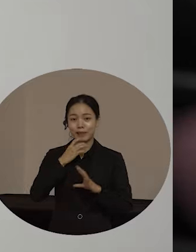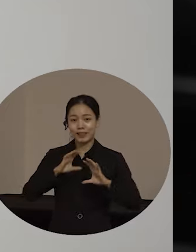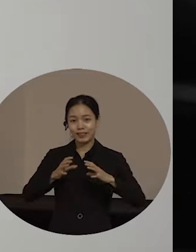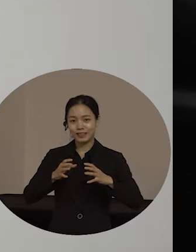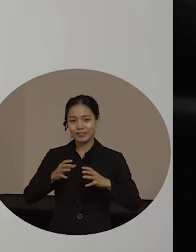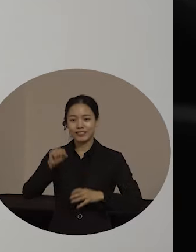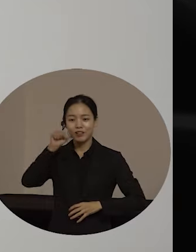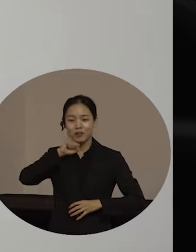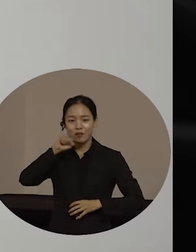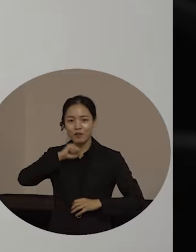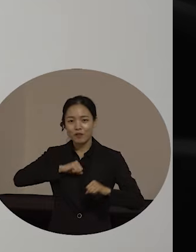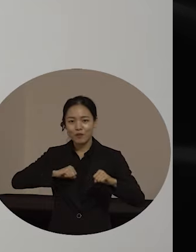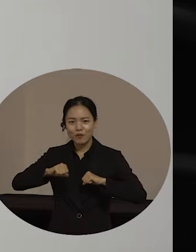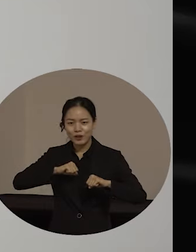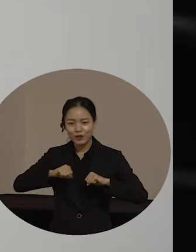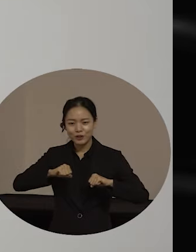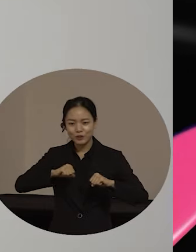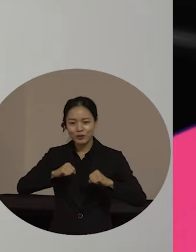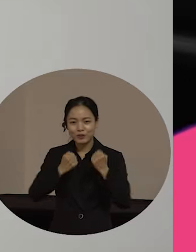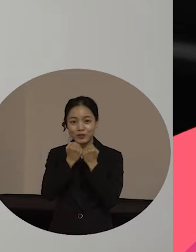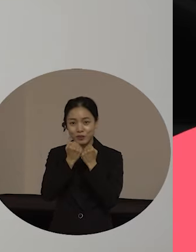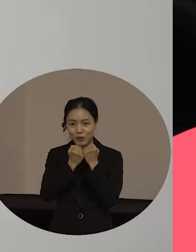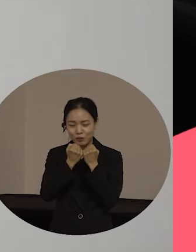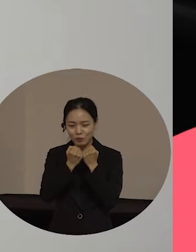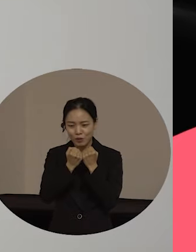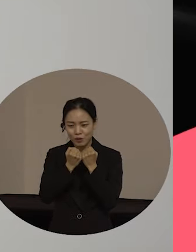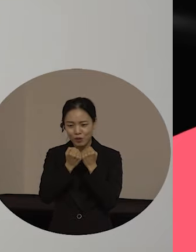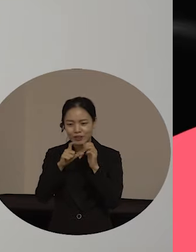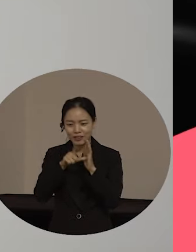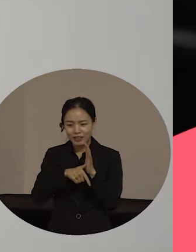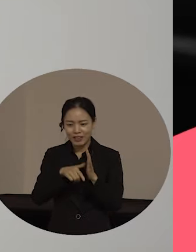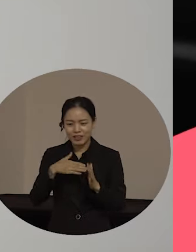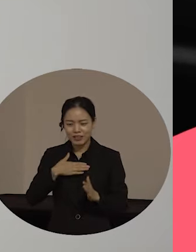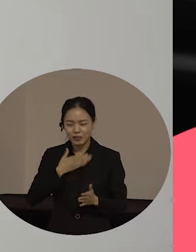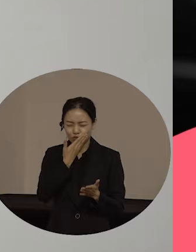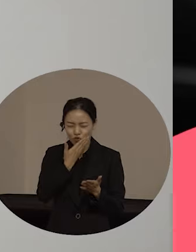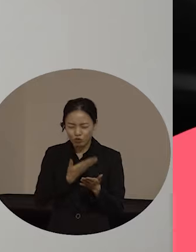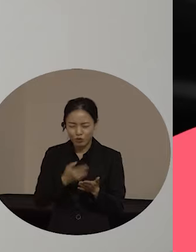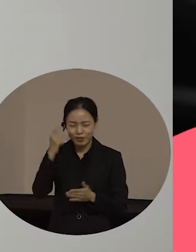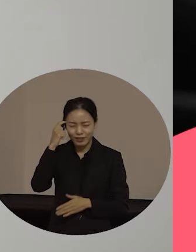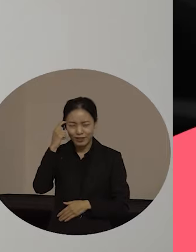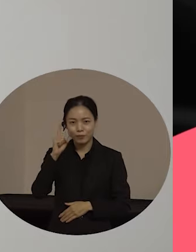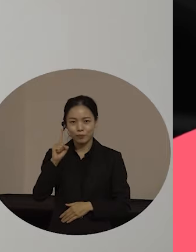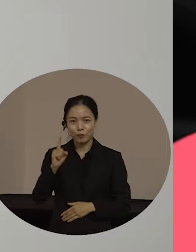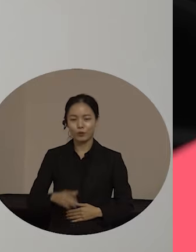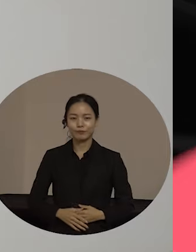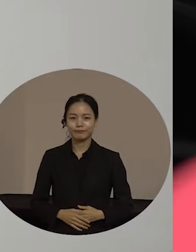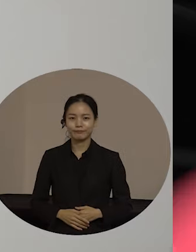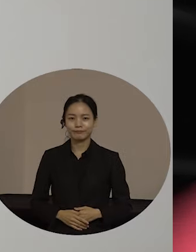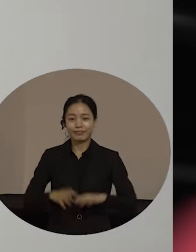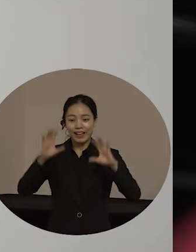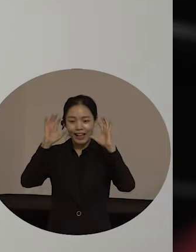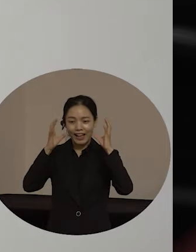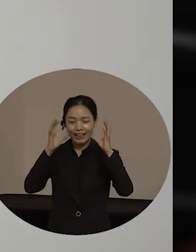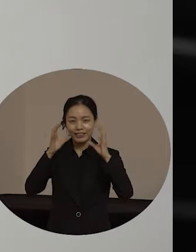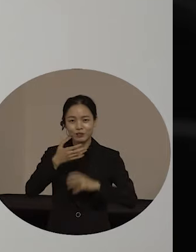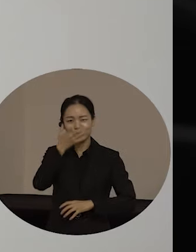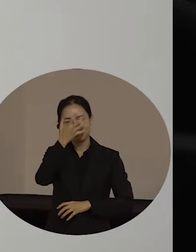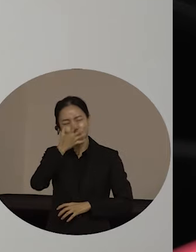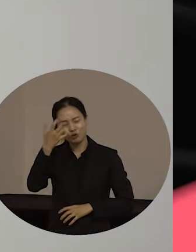I want still to emphasize the thing that the children's wishes are being considered. So also the next generation and children